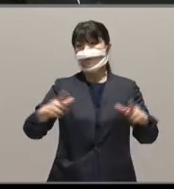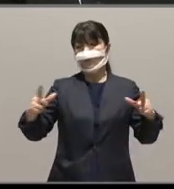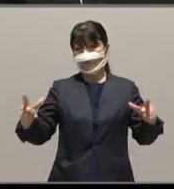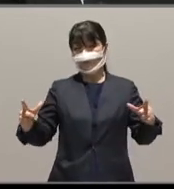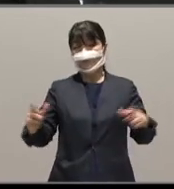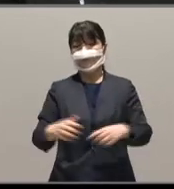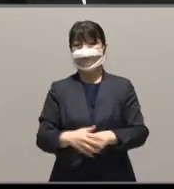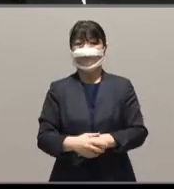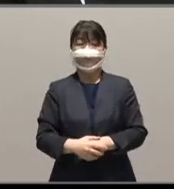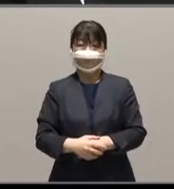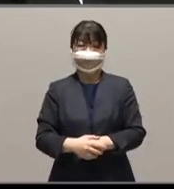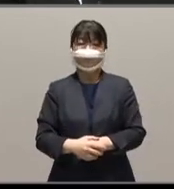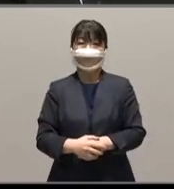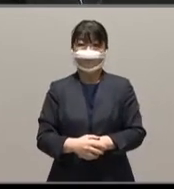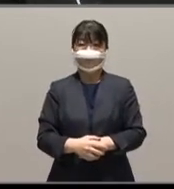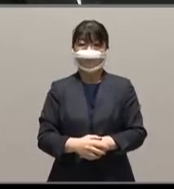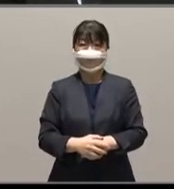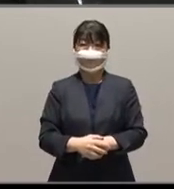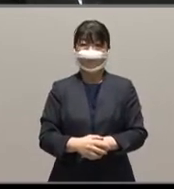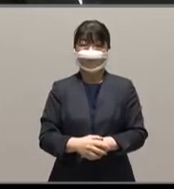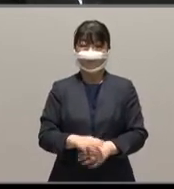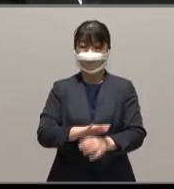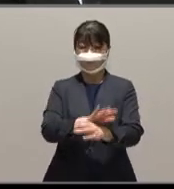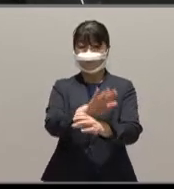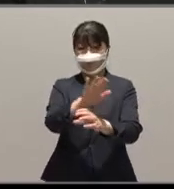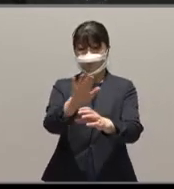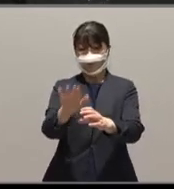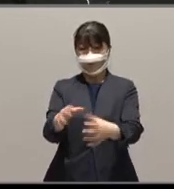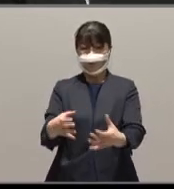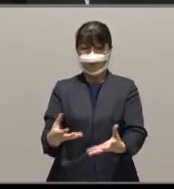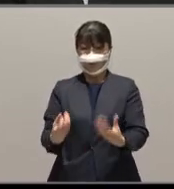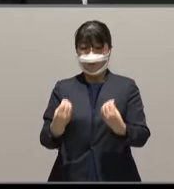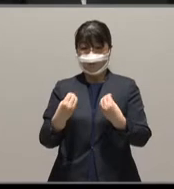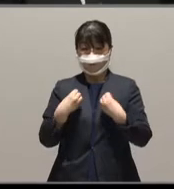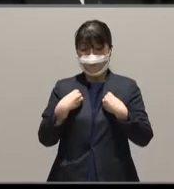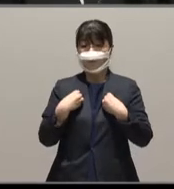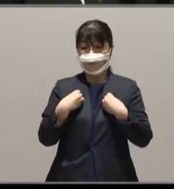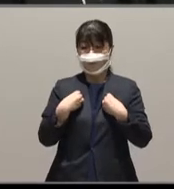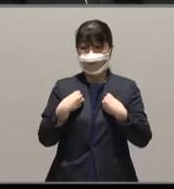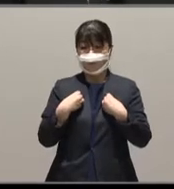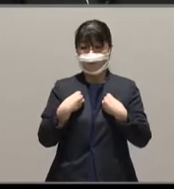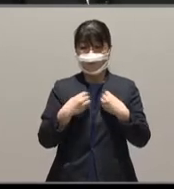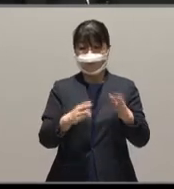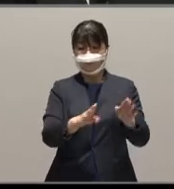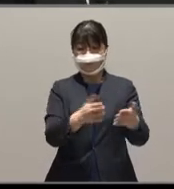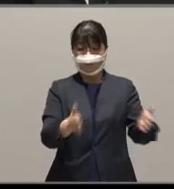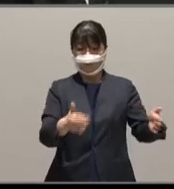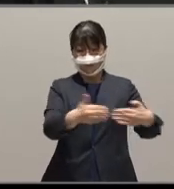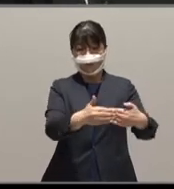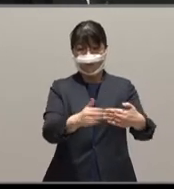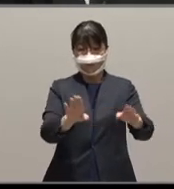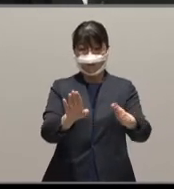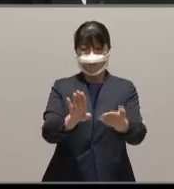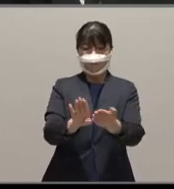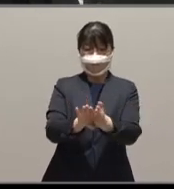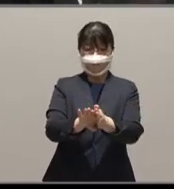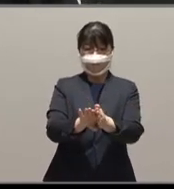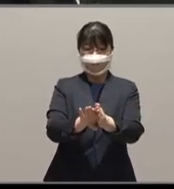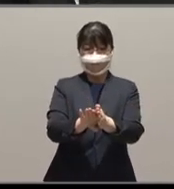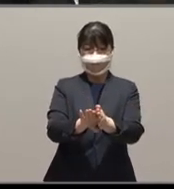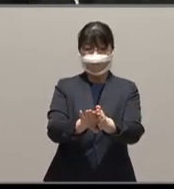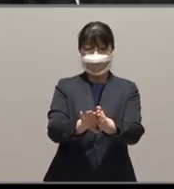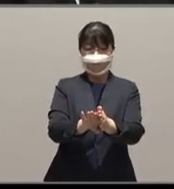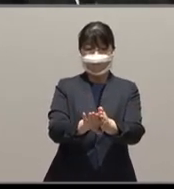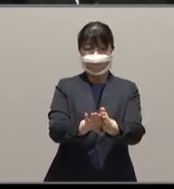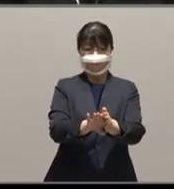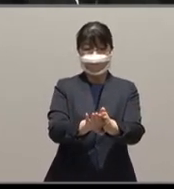They are likely to develop disease and likely to die from the disease. If you have to be isolated because of the disease